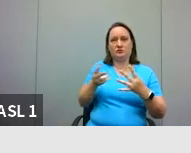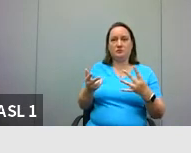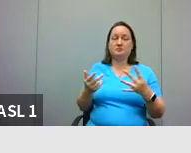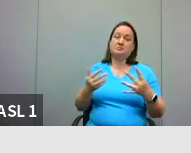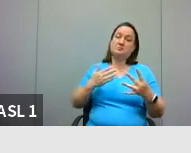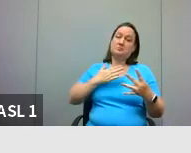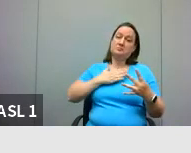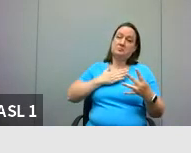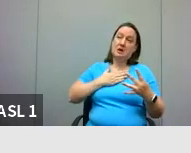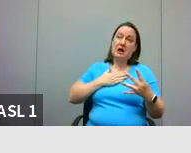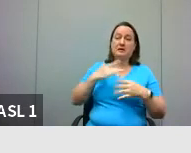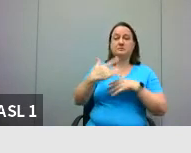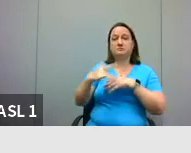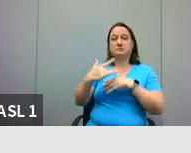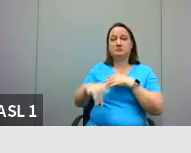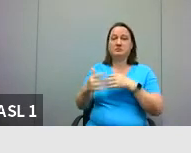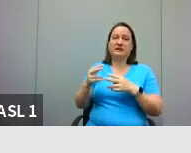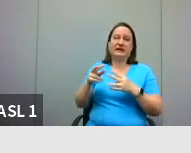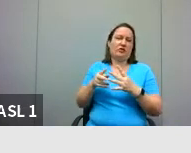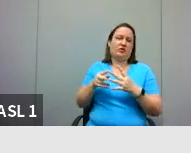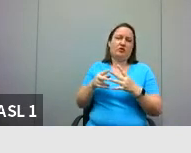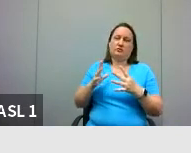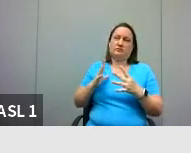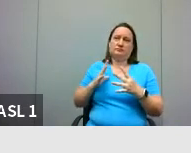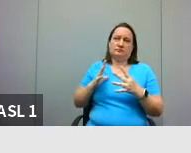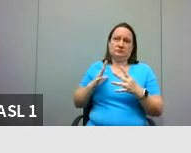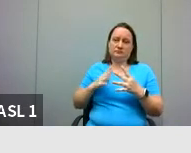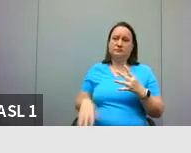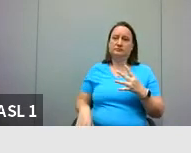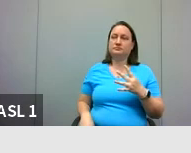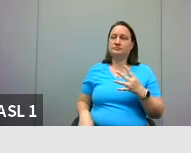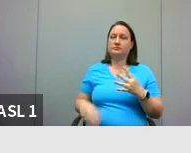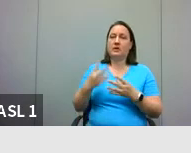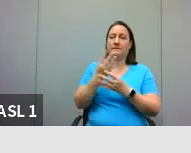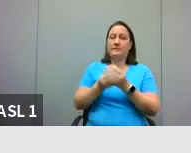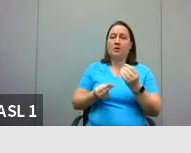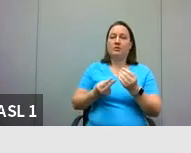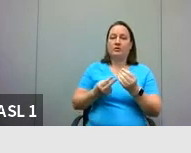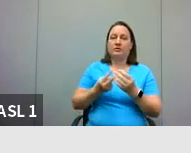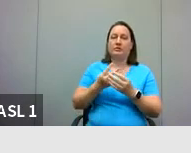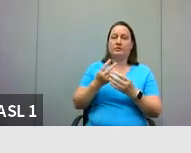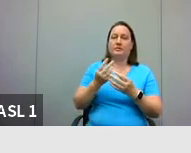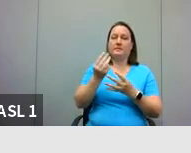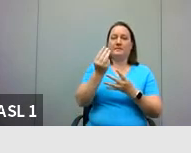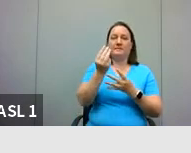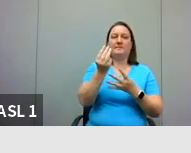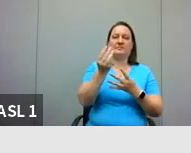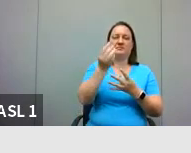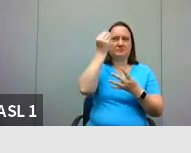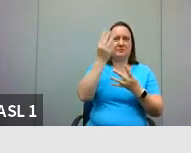Mondays either one of those Mondays work. But we want to get a consensus from the committee to see